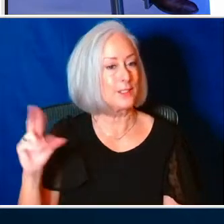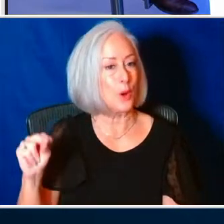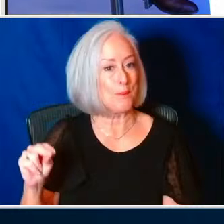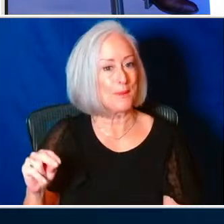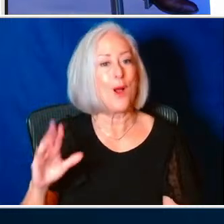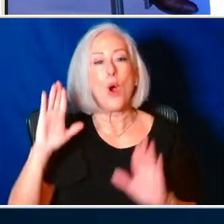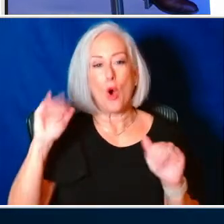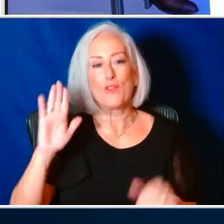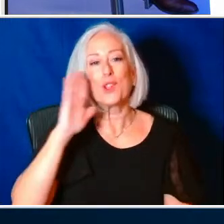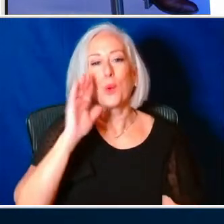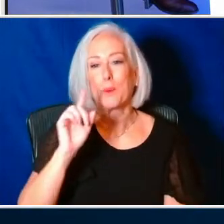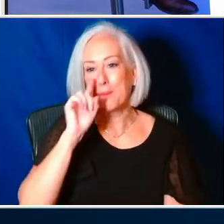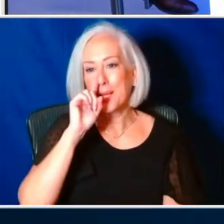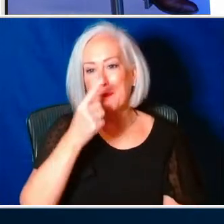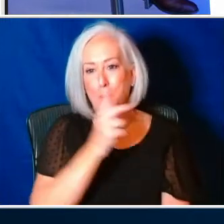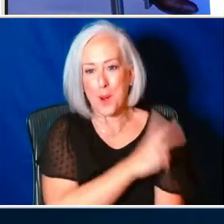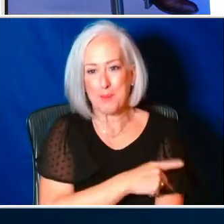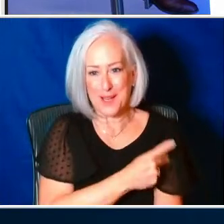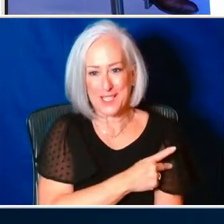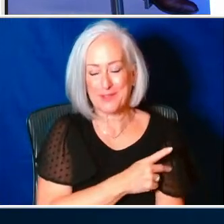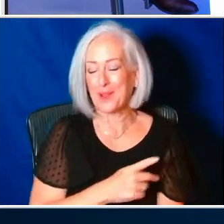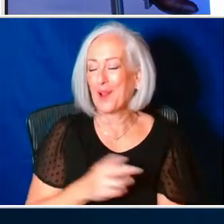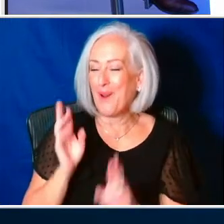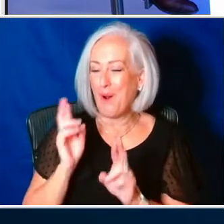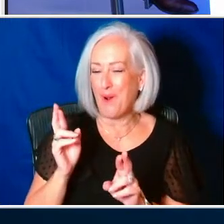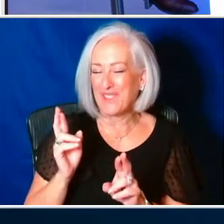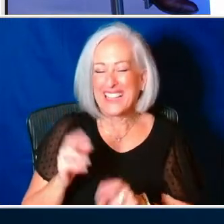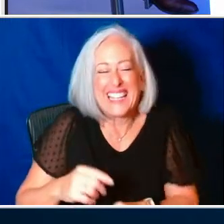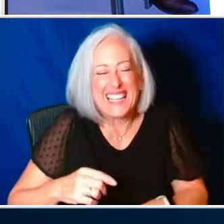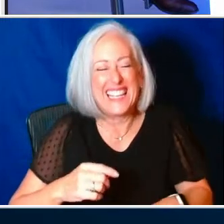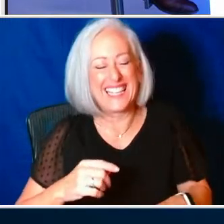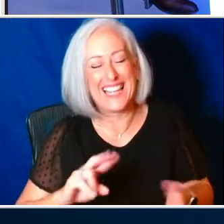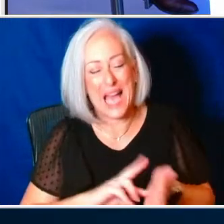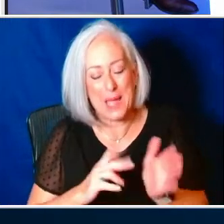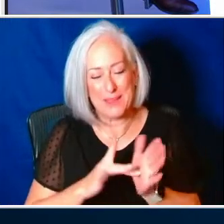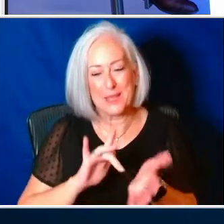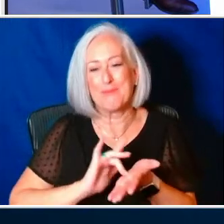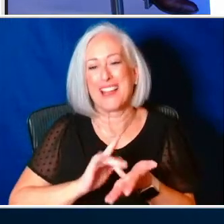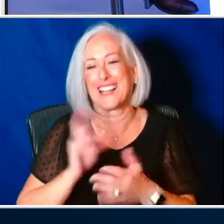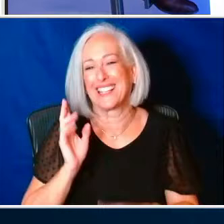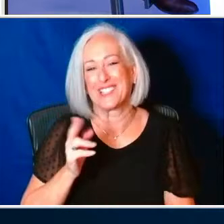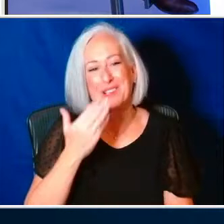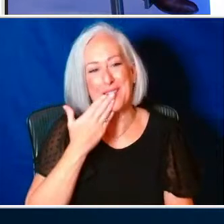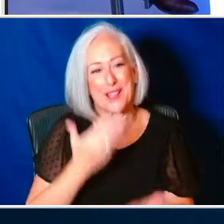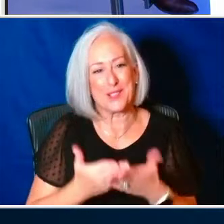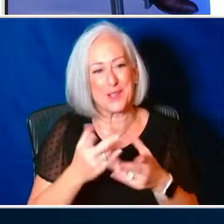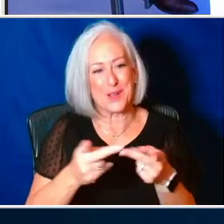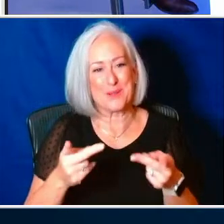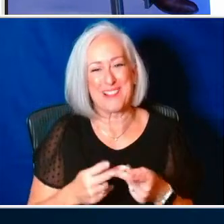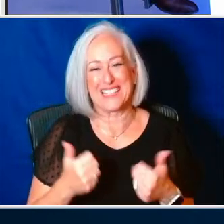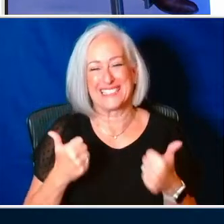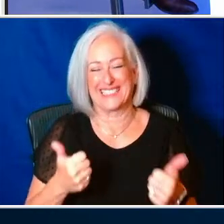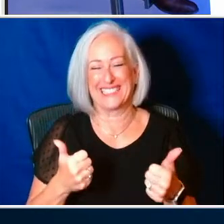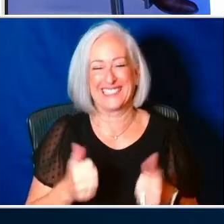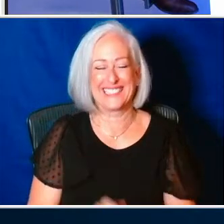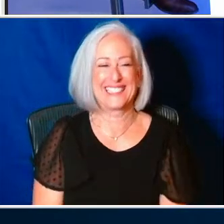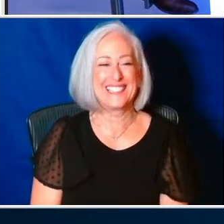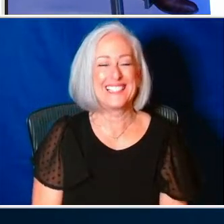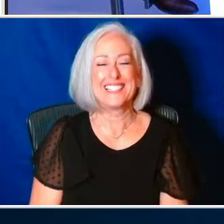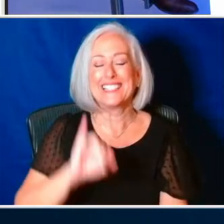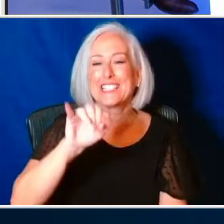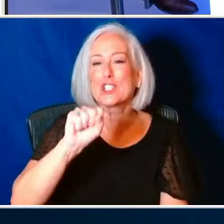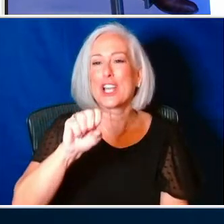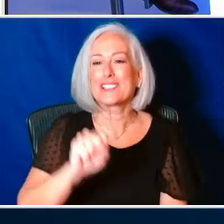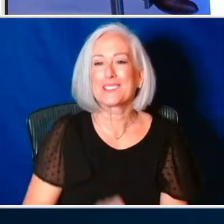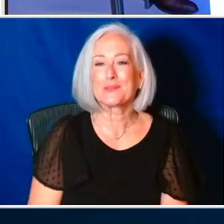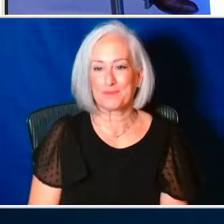study participant. I don't mean that on your personal life, by the way. I'm just saying in terms of your medical history, that's a good place to be. All right. Jess. And Dr.